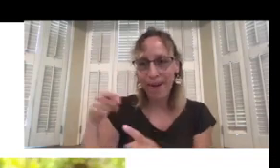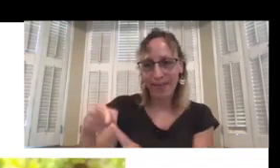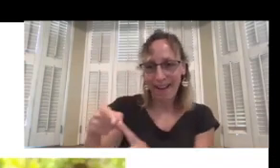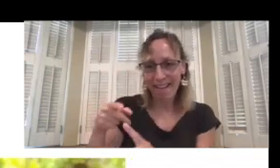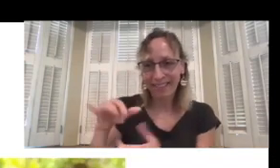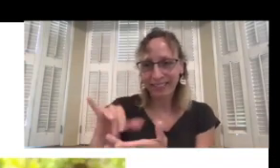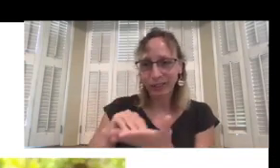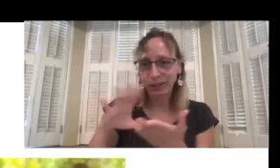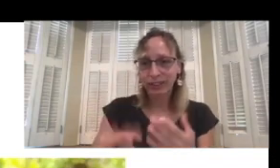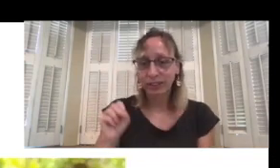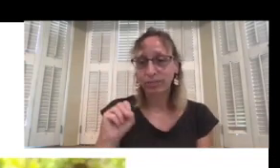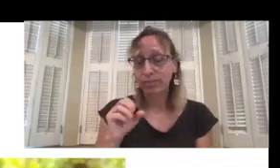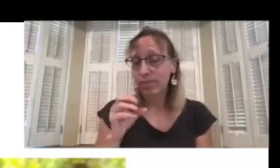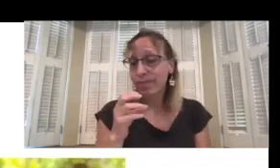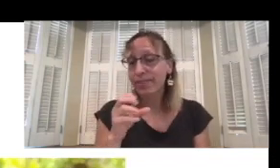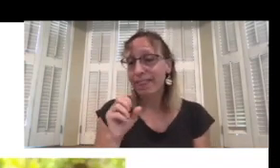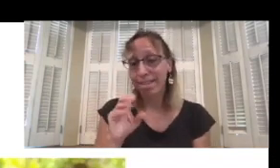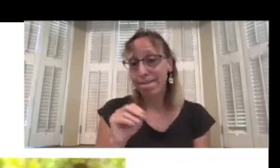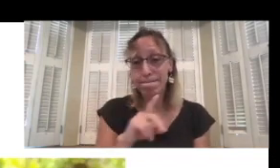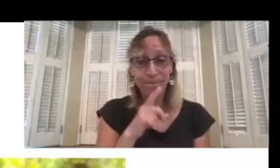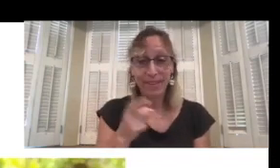instruction to all children.